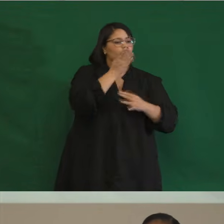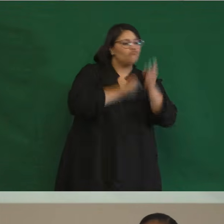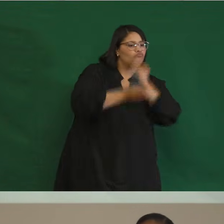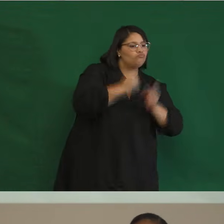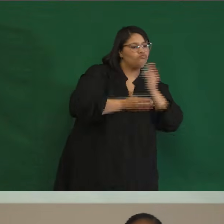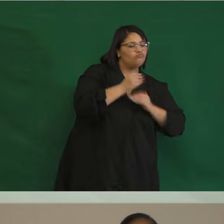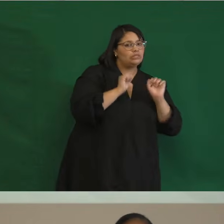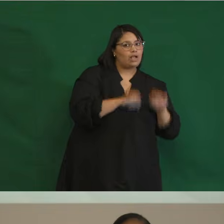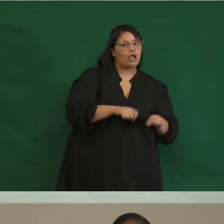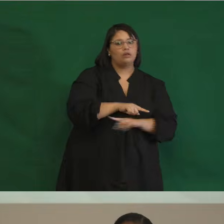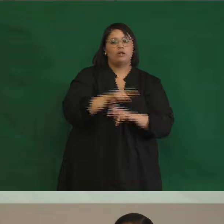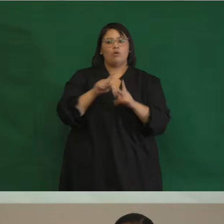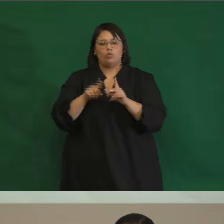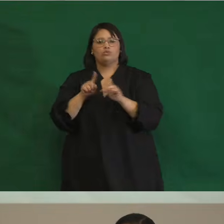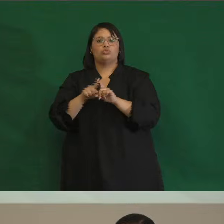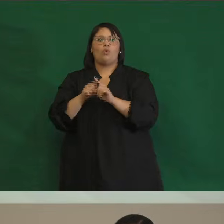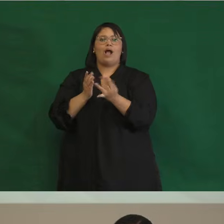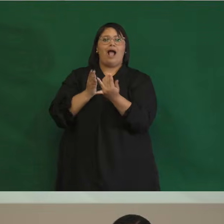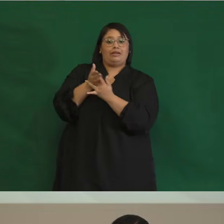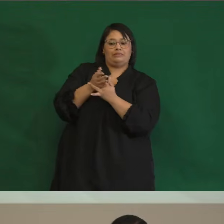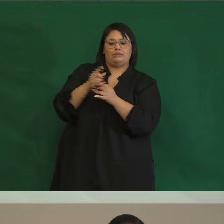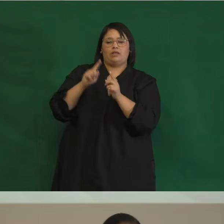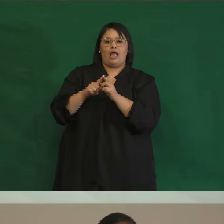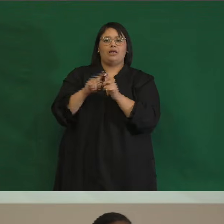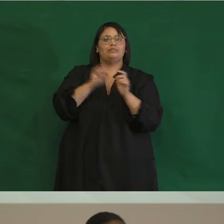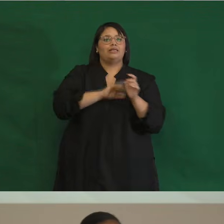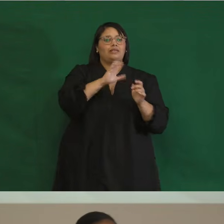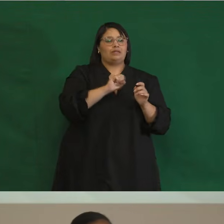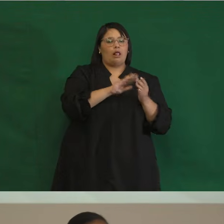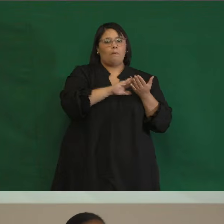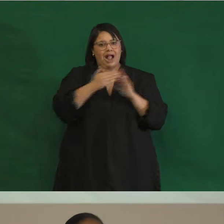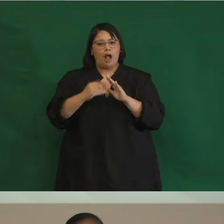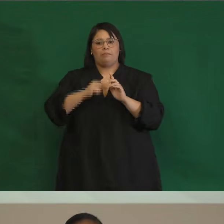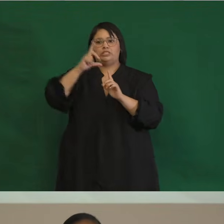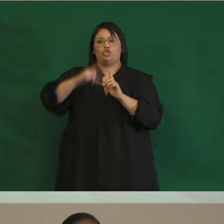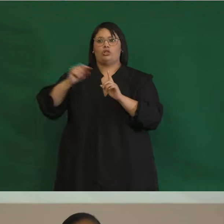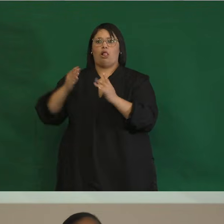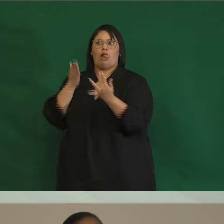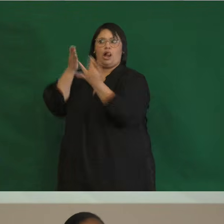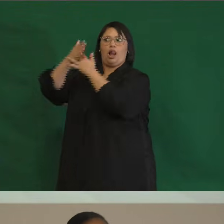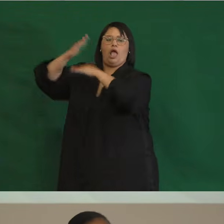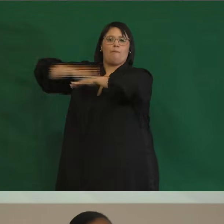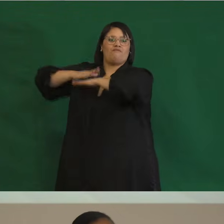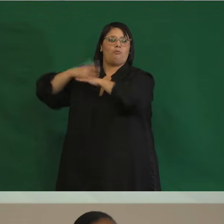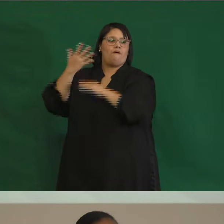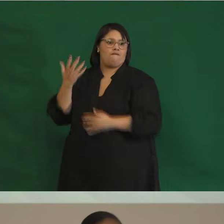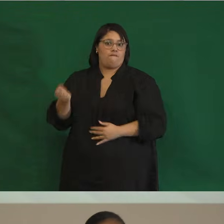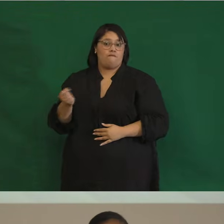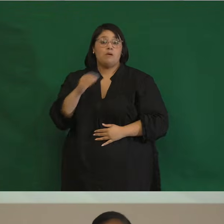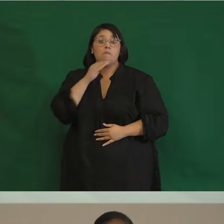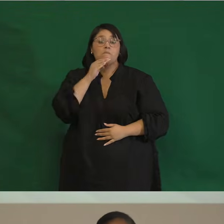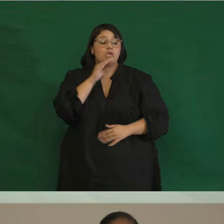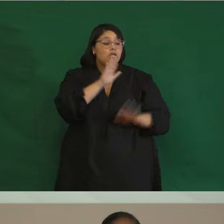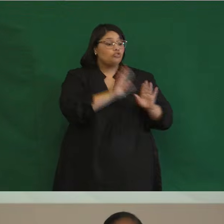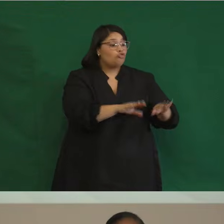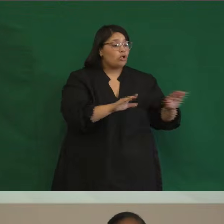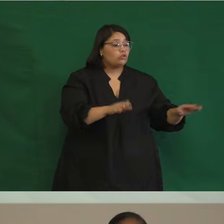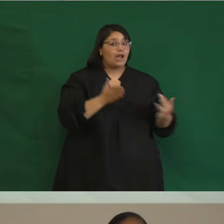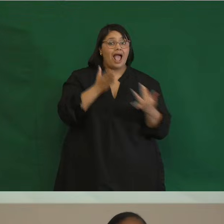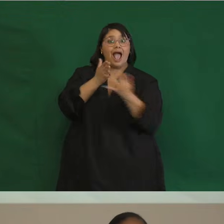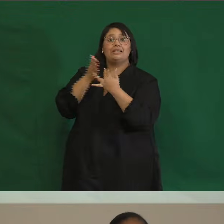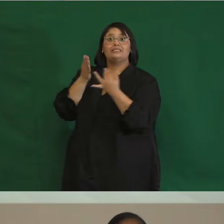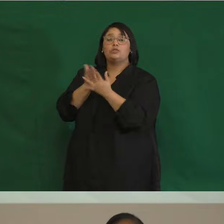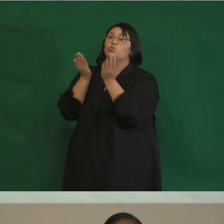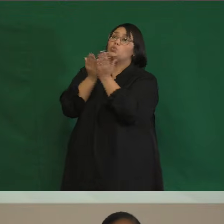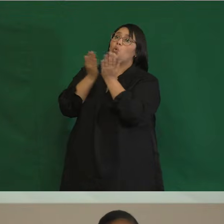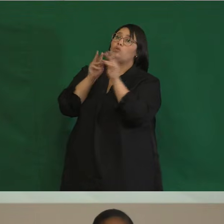and digitizing South African Sign Language. Reason behind it, learners only access school content in class, and